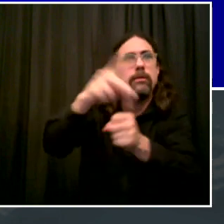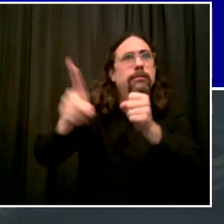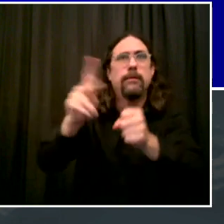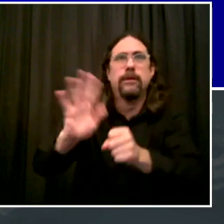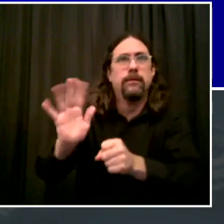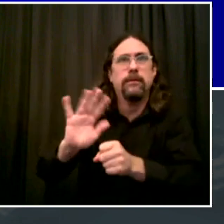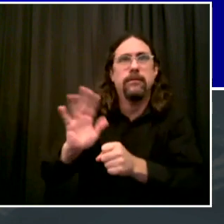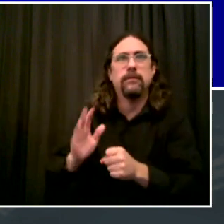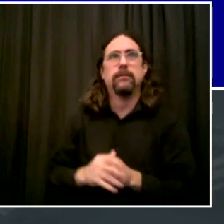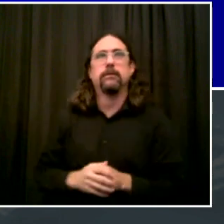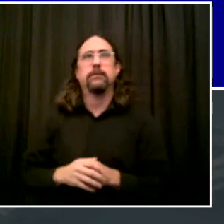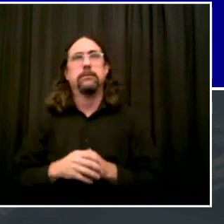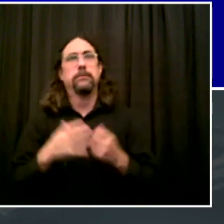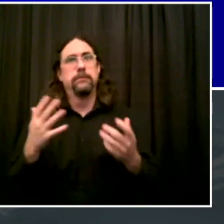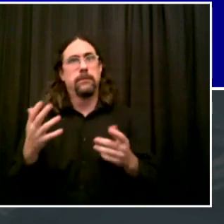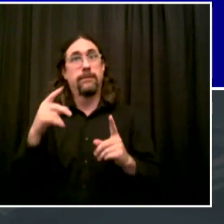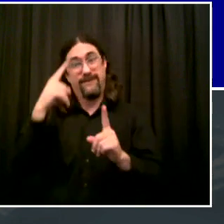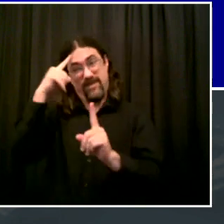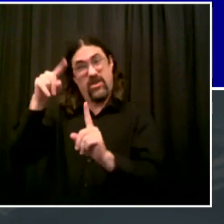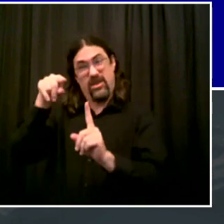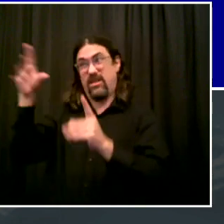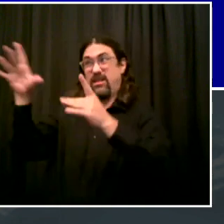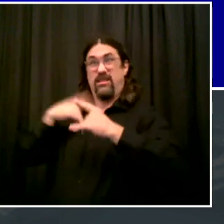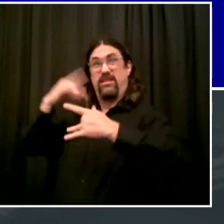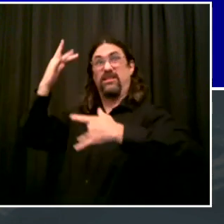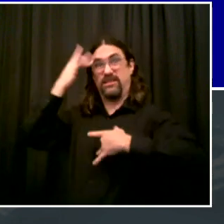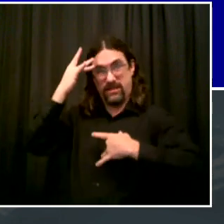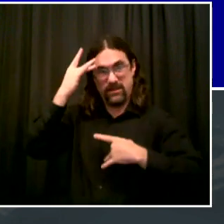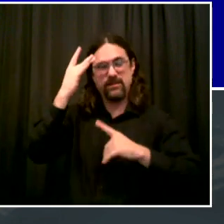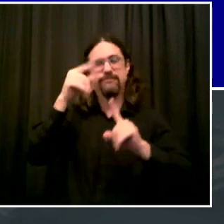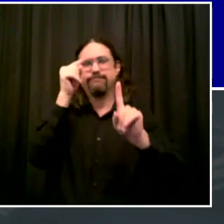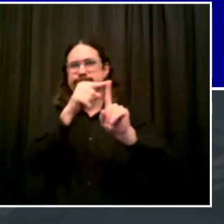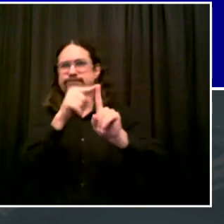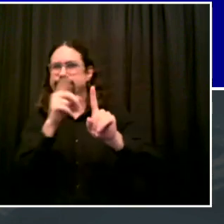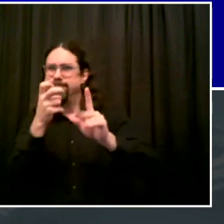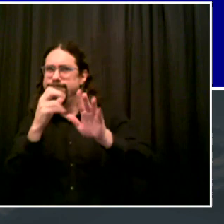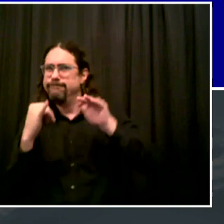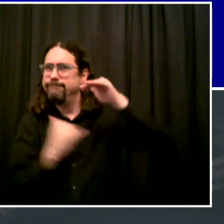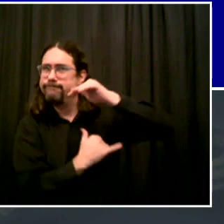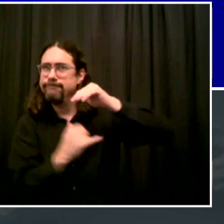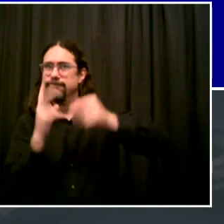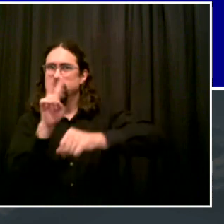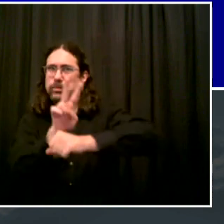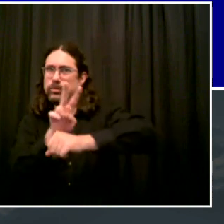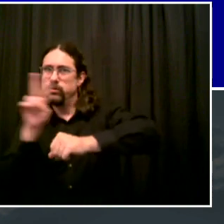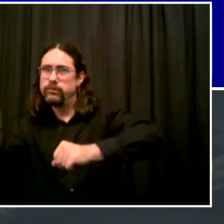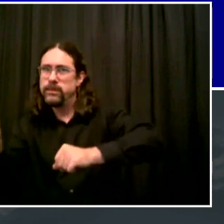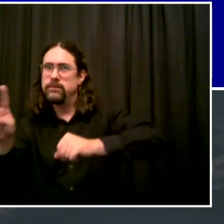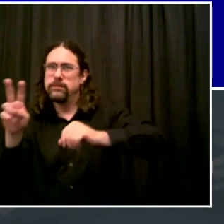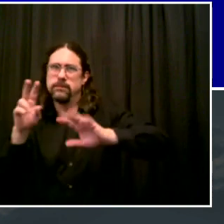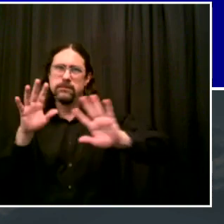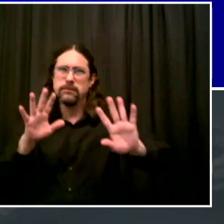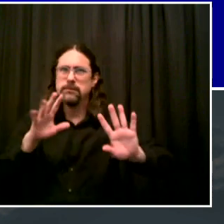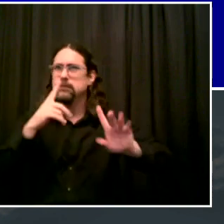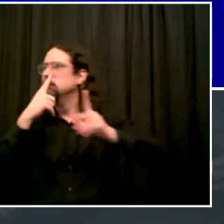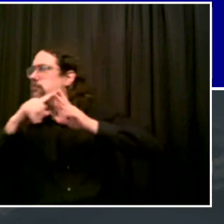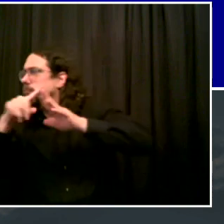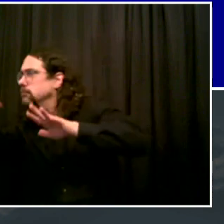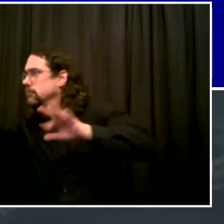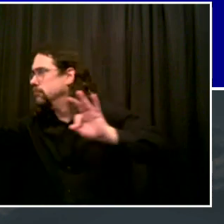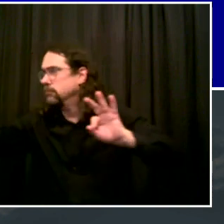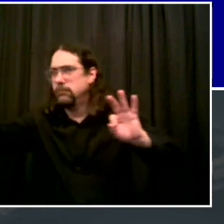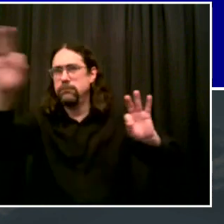support their safe separation from their loved ones. And I know that this may be scary to a lot of people, but this is the best